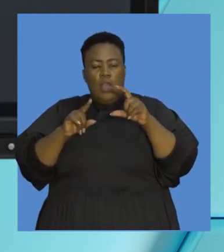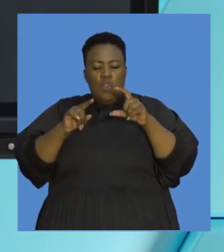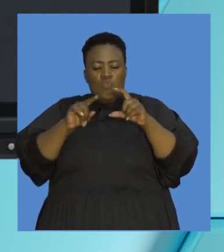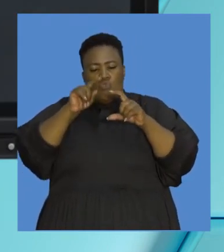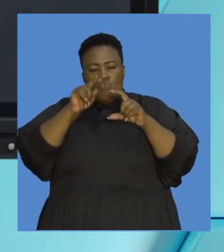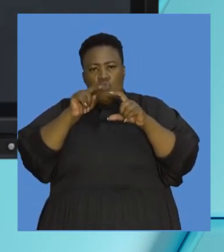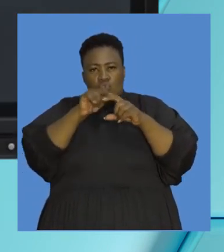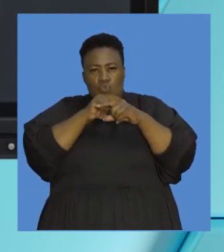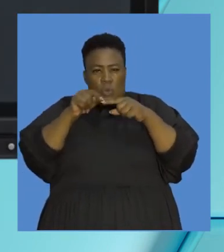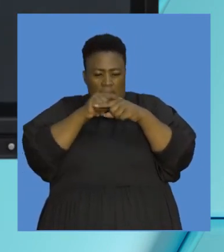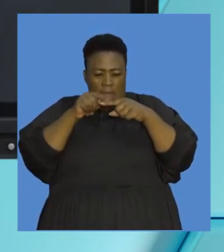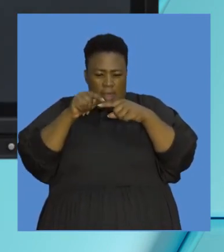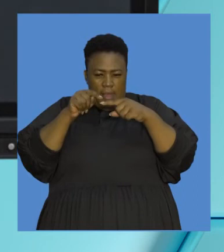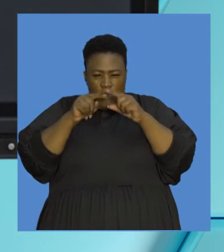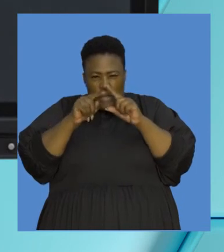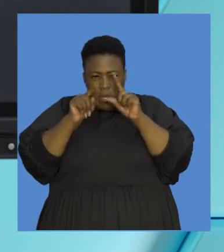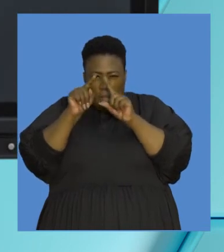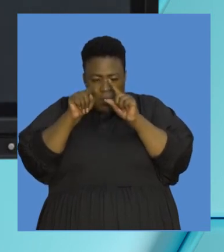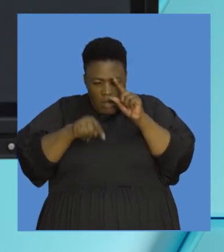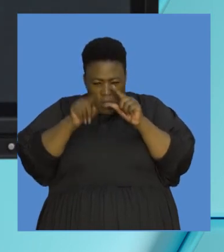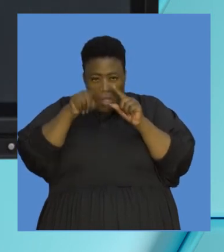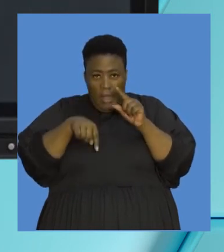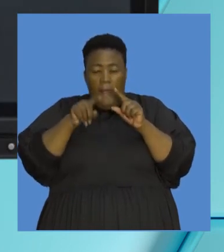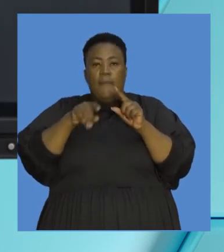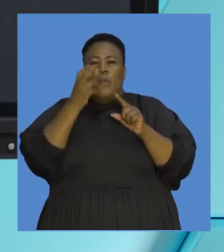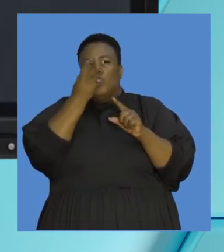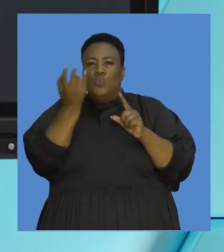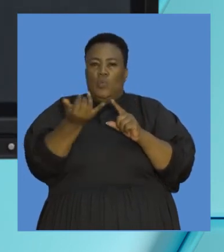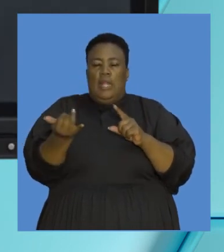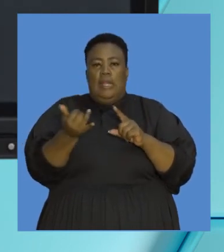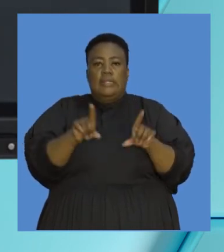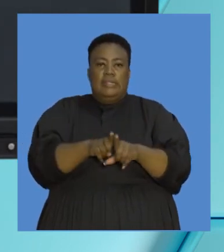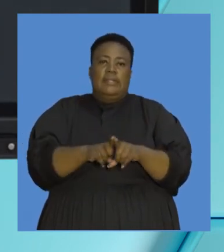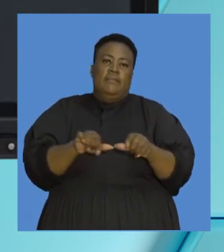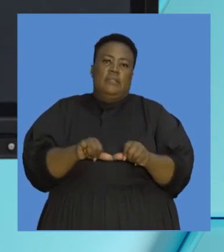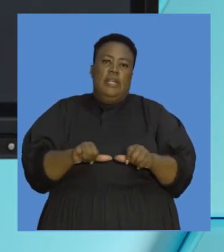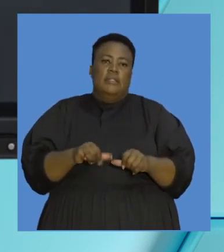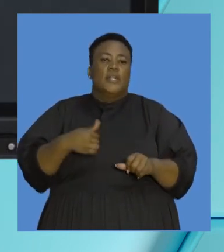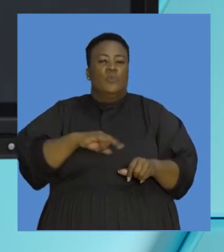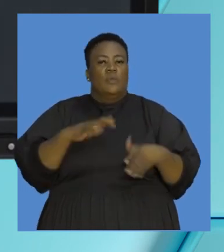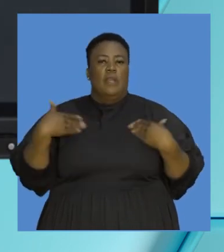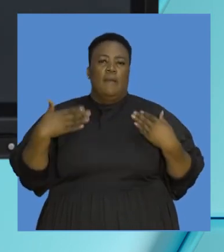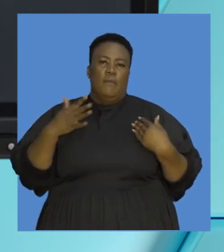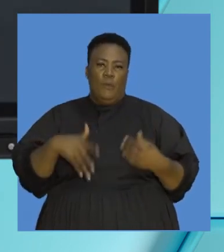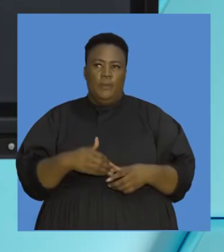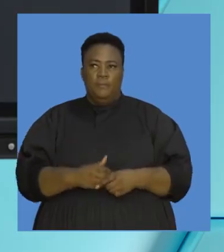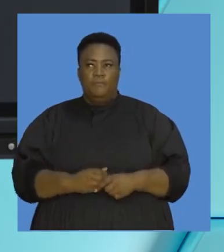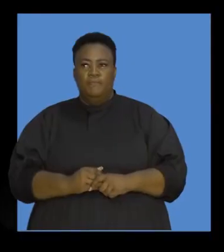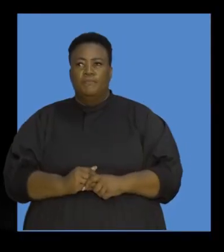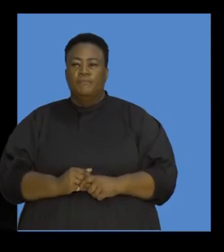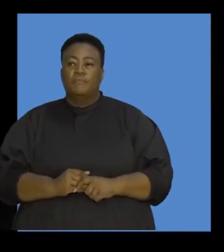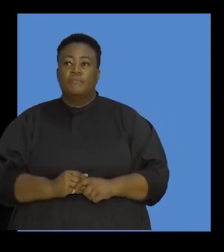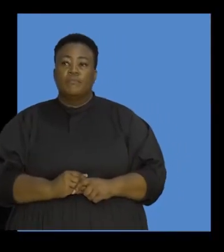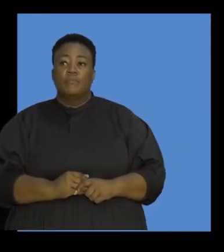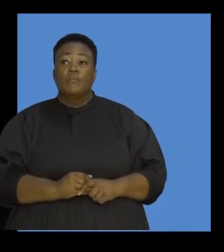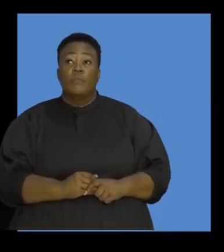measure them, because they're not accurate diagrams. It just needs to look like they're the same size, and we'll be happy. Okay?